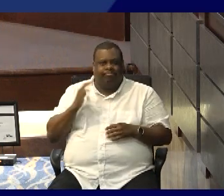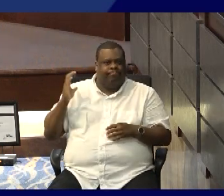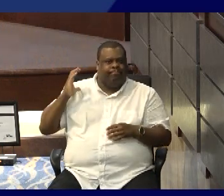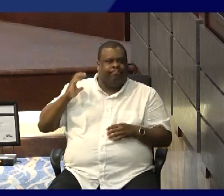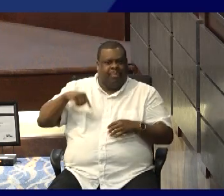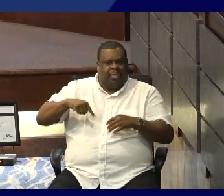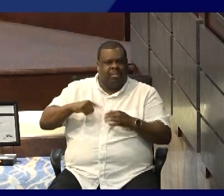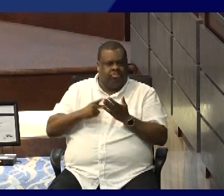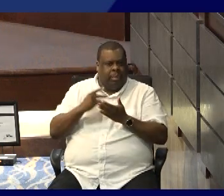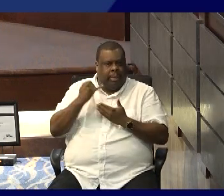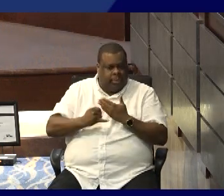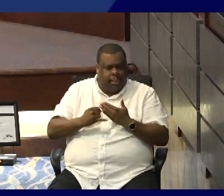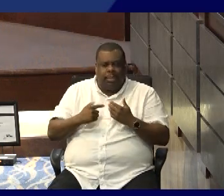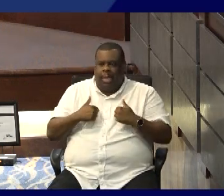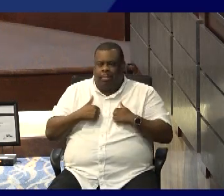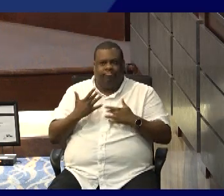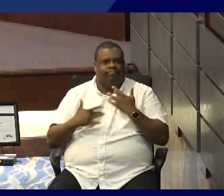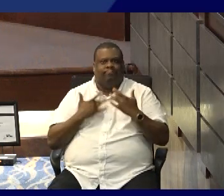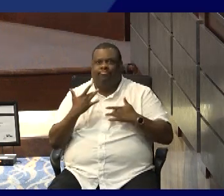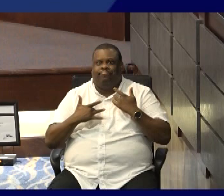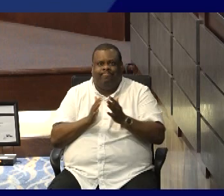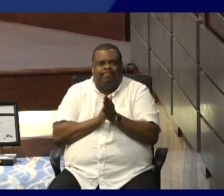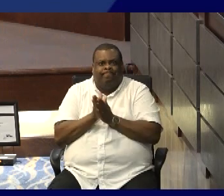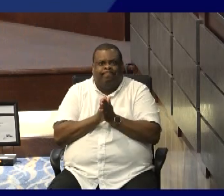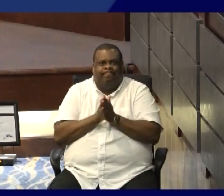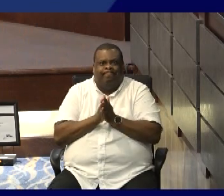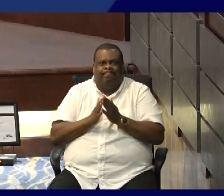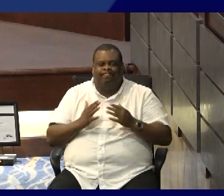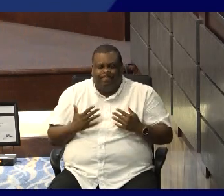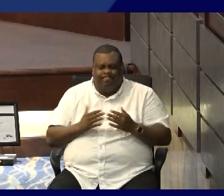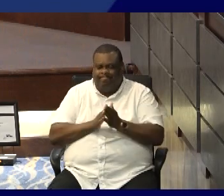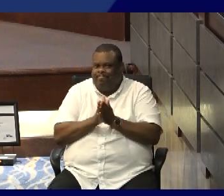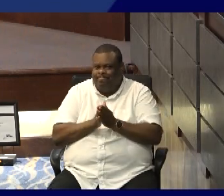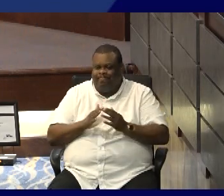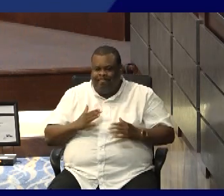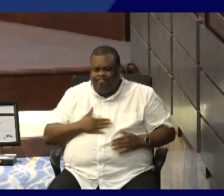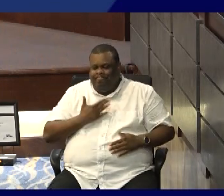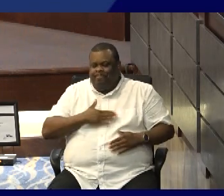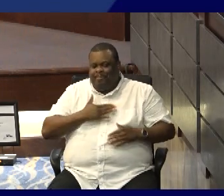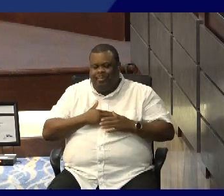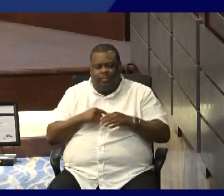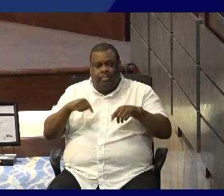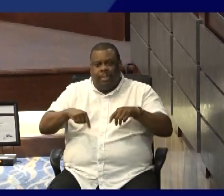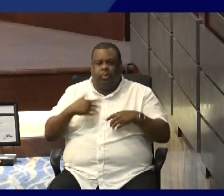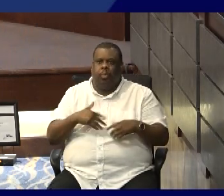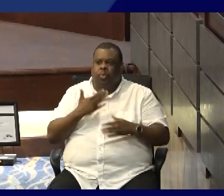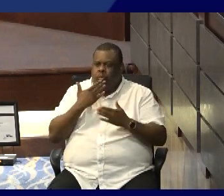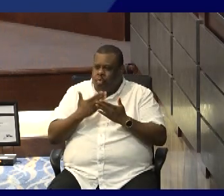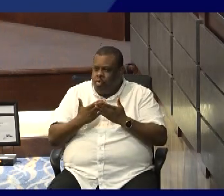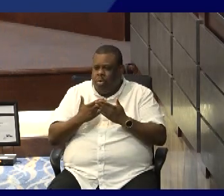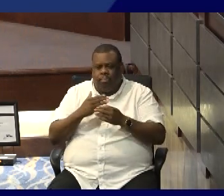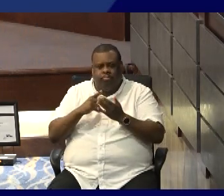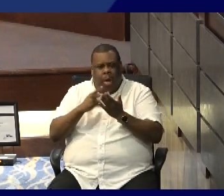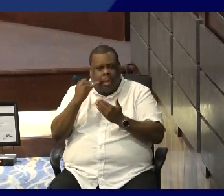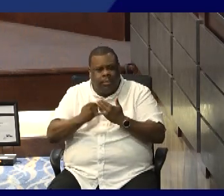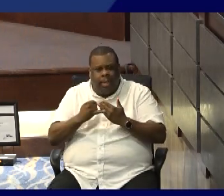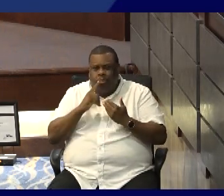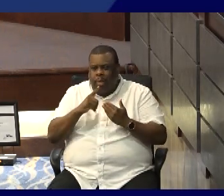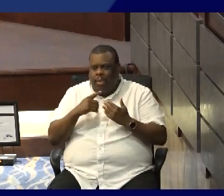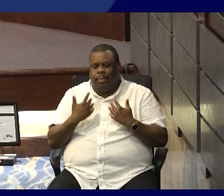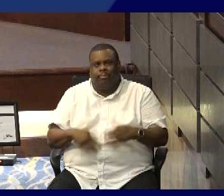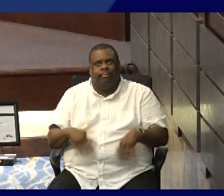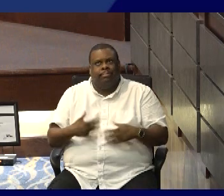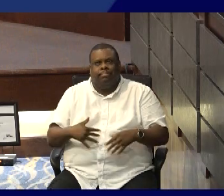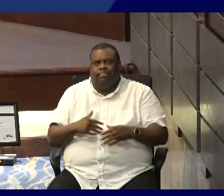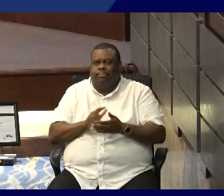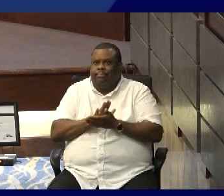moved into that role as Director of Strategic Initiatives, and what a great project to step into. This is a once in a lifetime